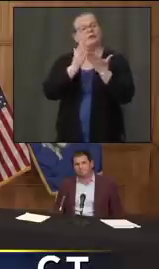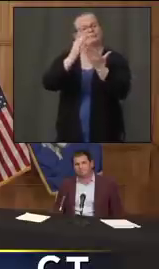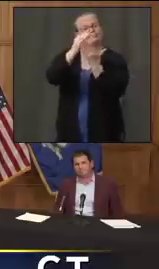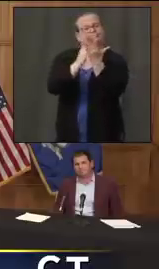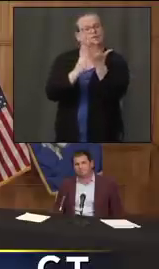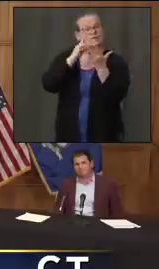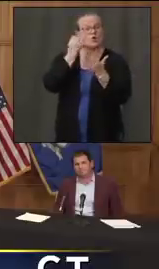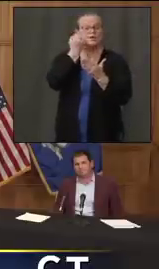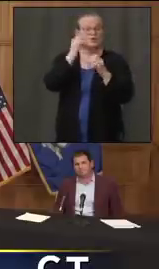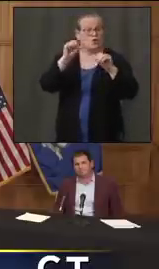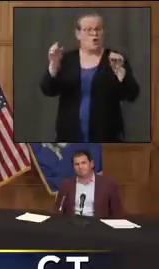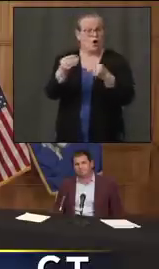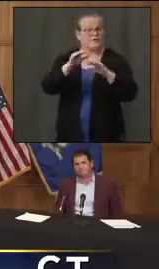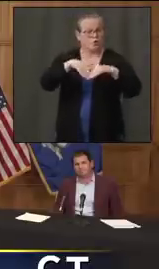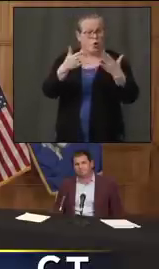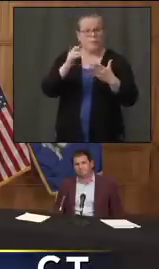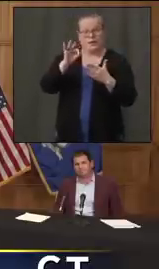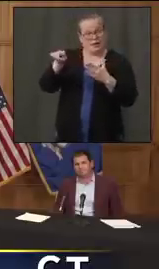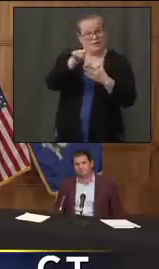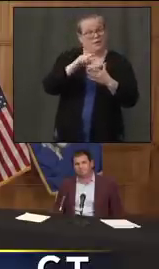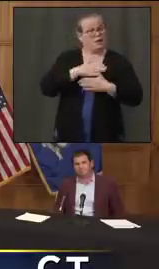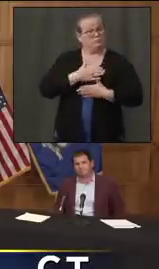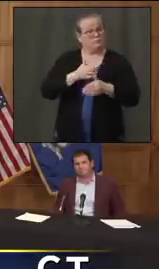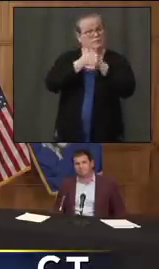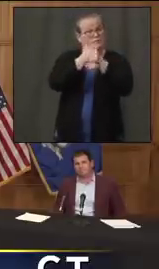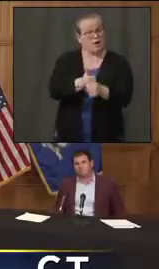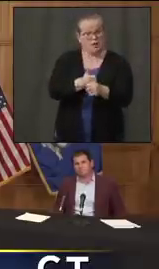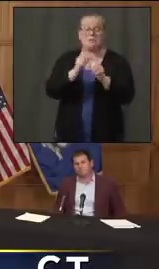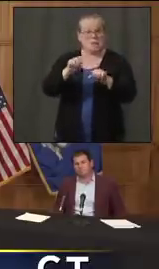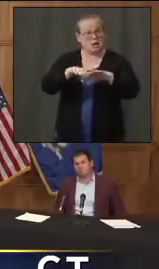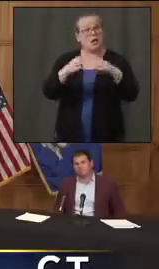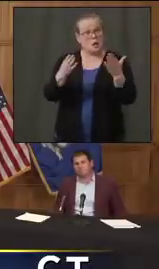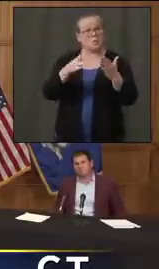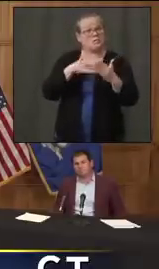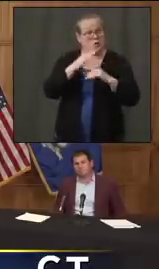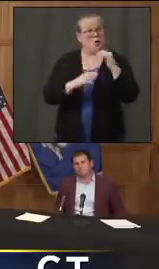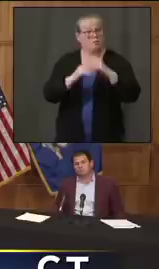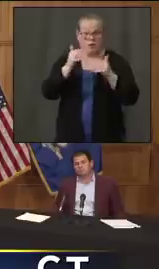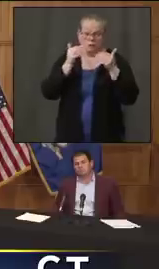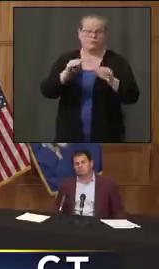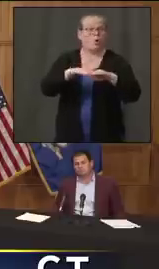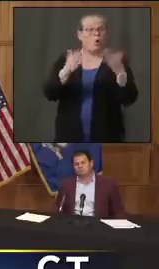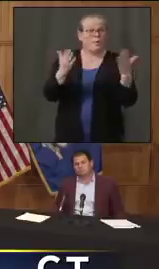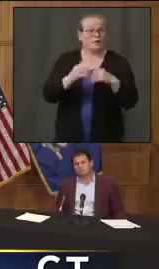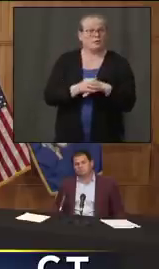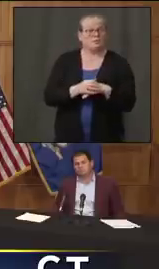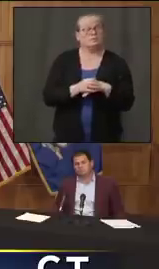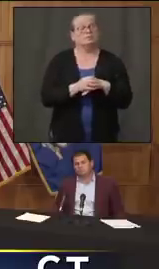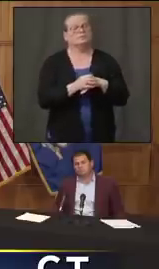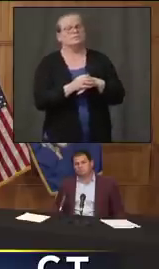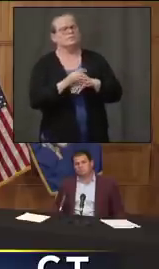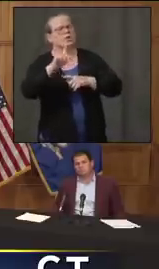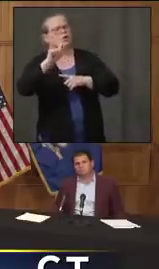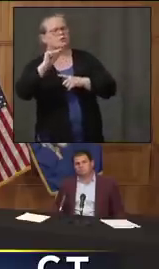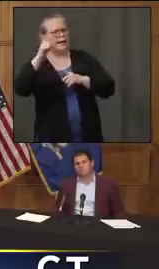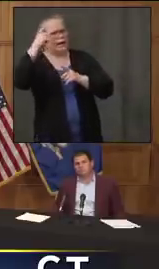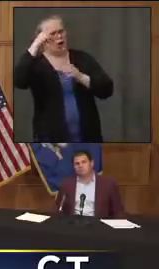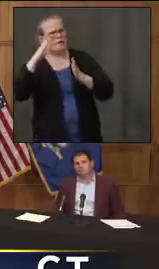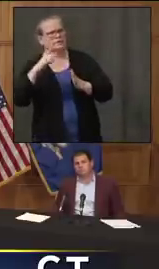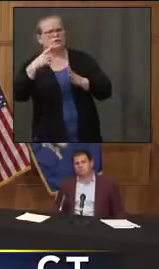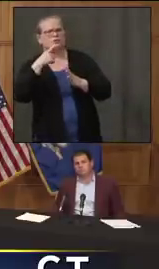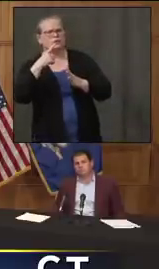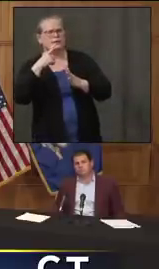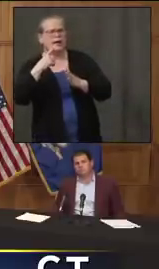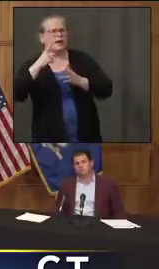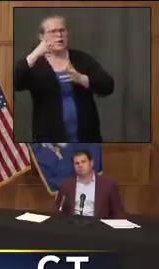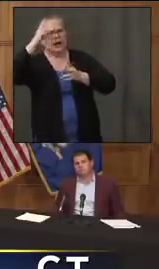then now that these guidelines are out there, Lieutenant Governor, you said you want to hear from nail and hair salon owners. What's the best way for them to voice